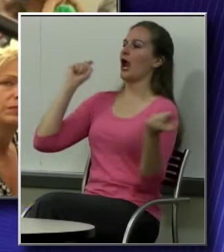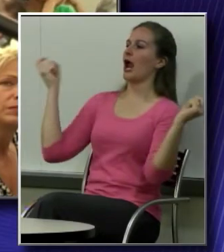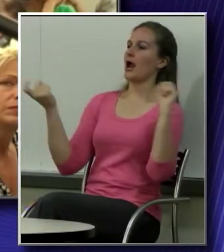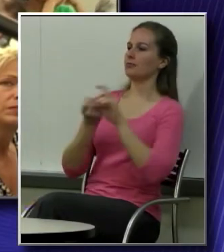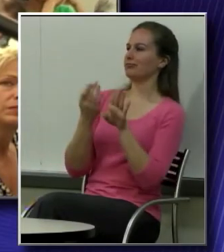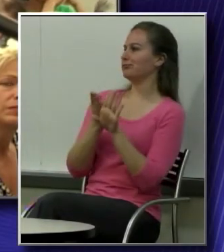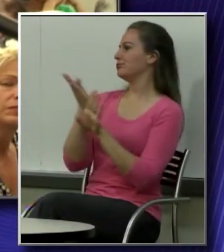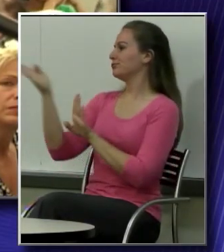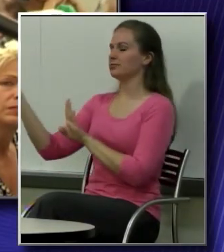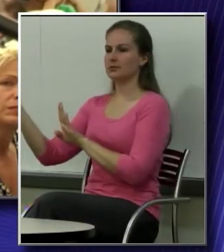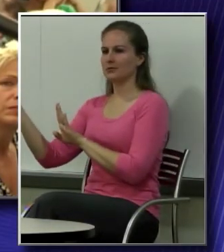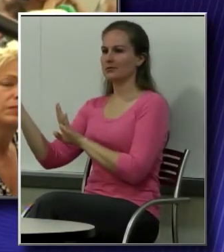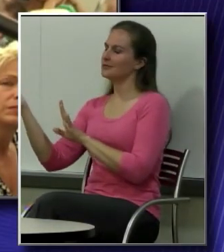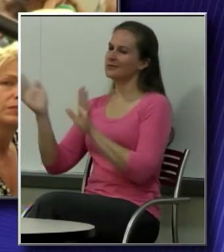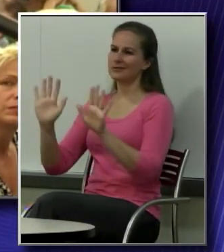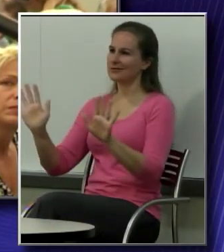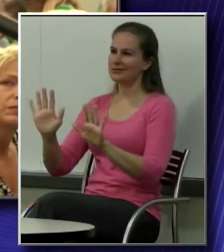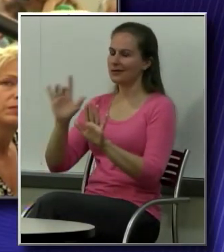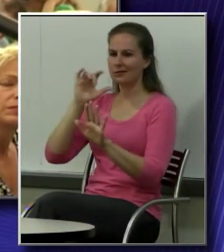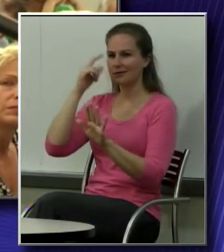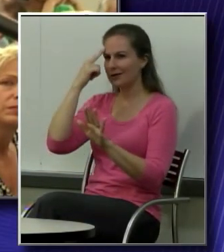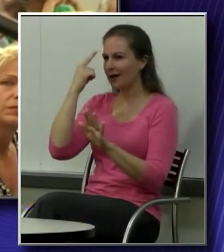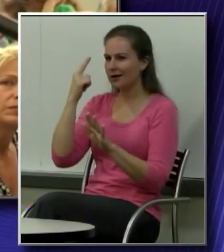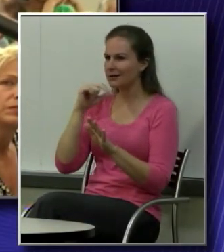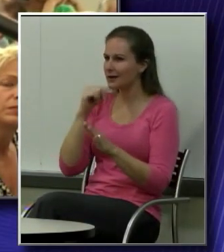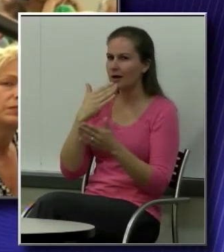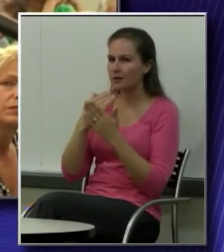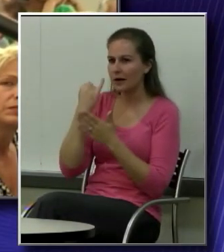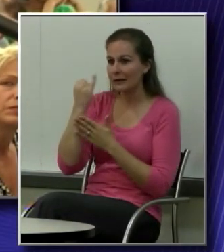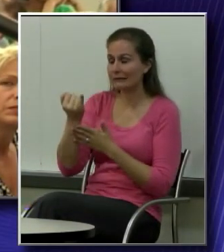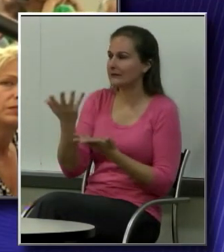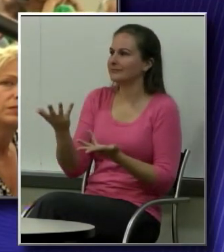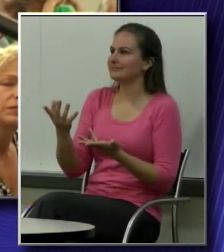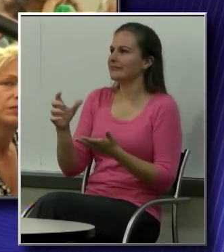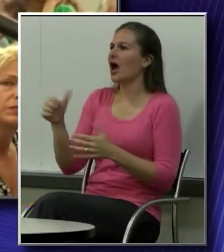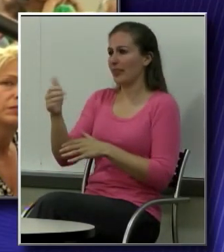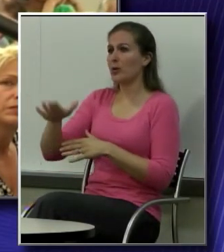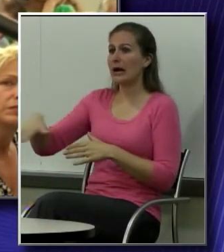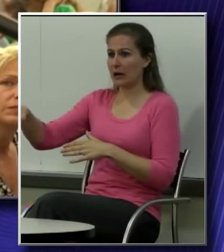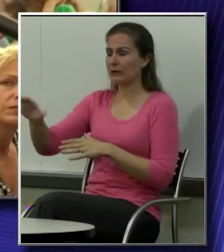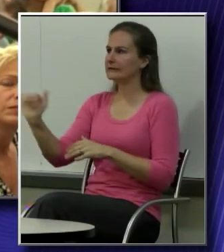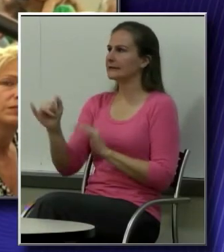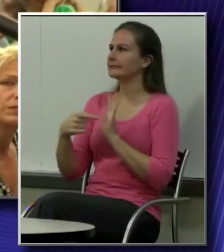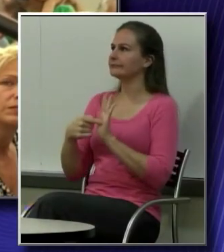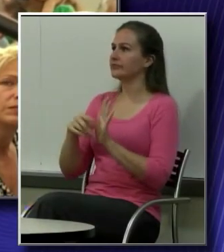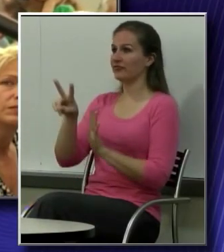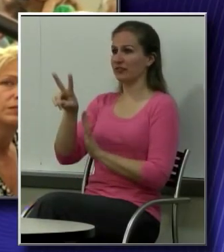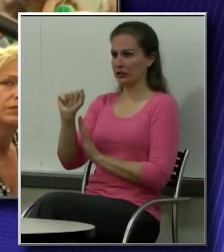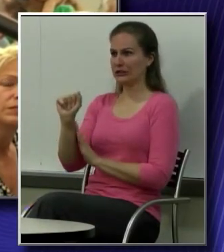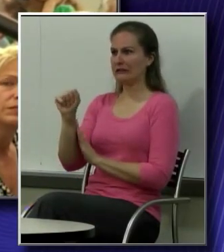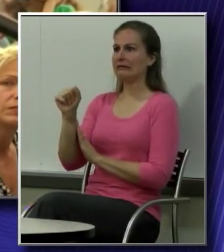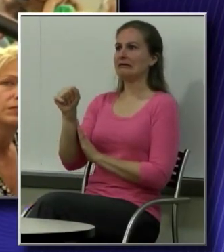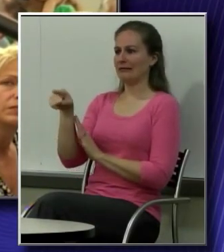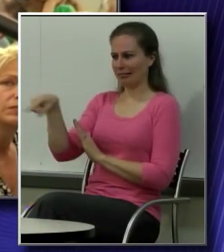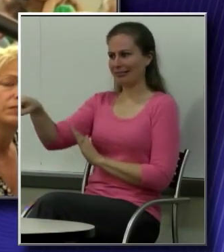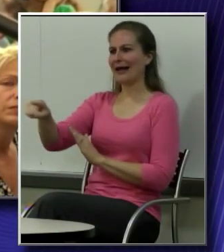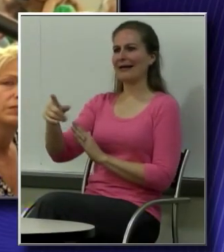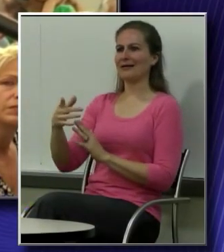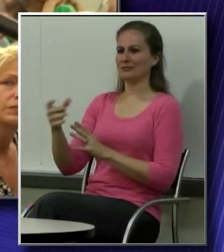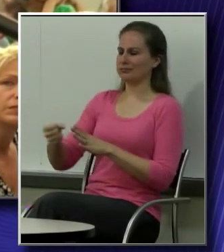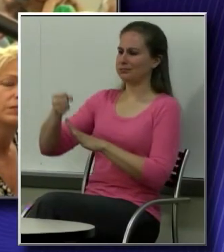of that. Again, it's gone on at other places like Virginia recently with some pretty disastrous results. So I'd urge you not to do